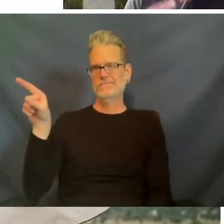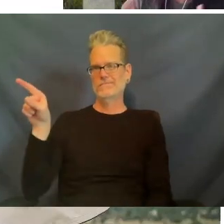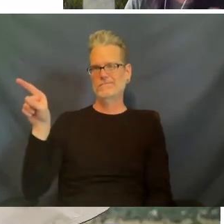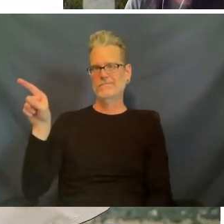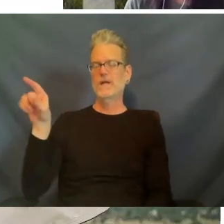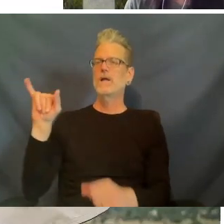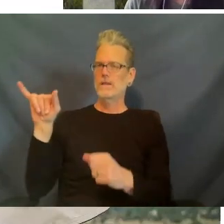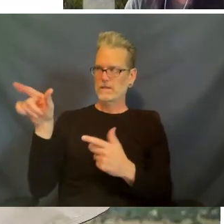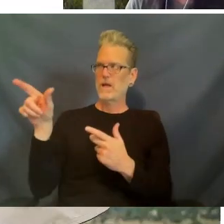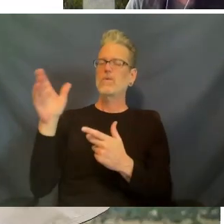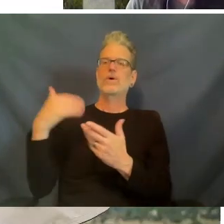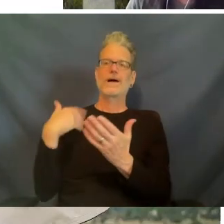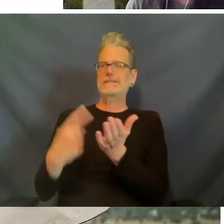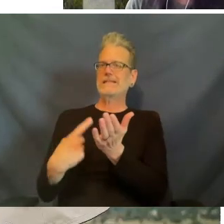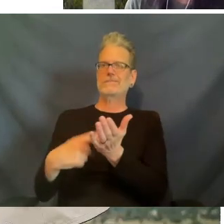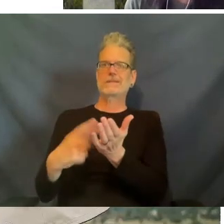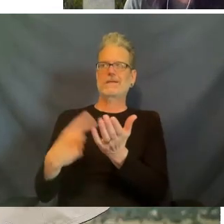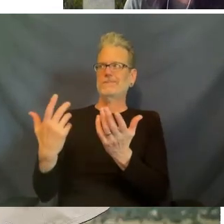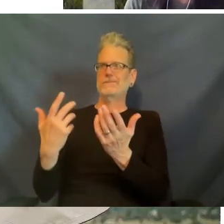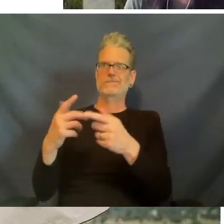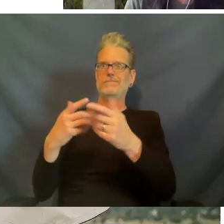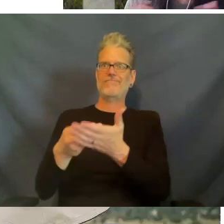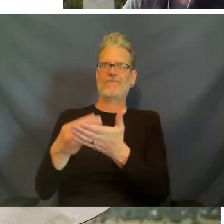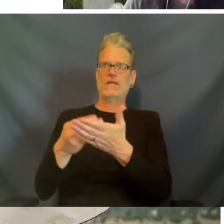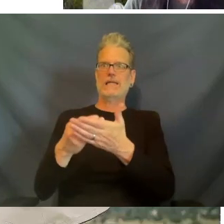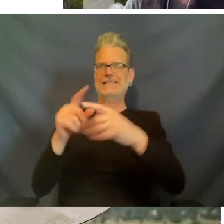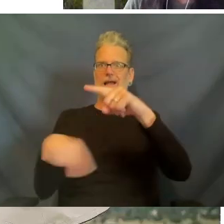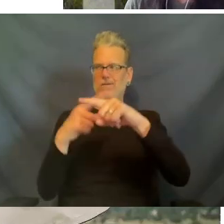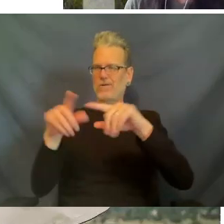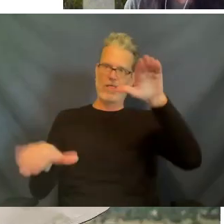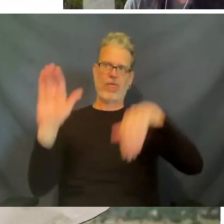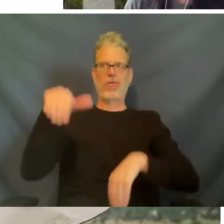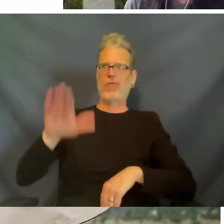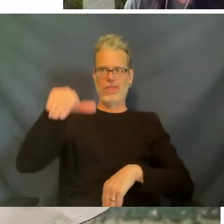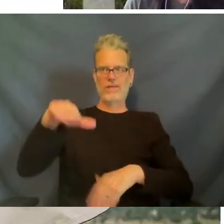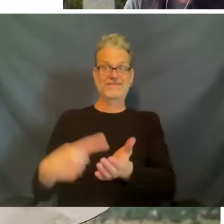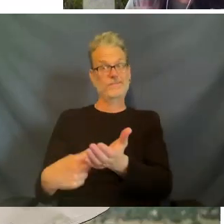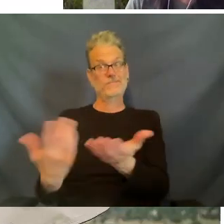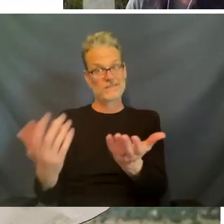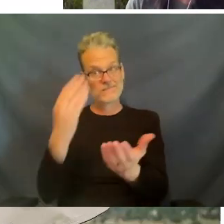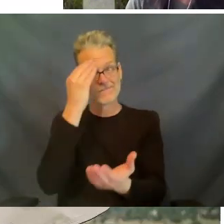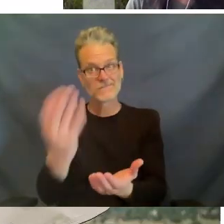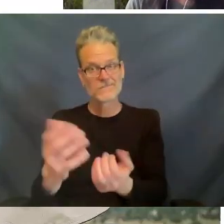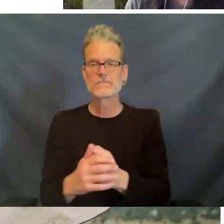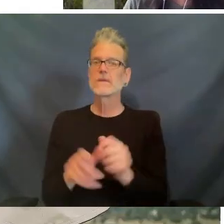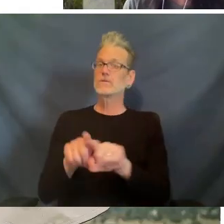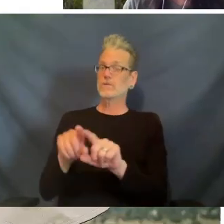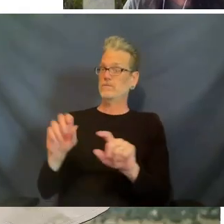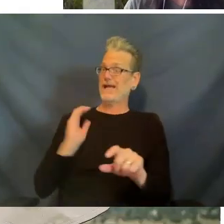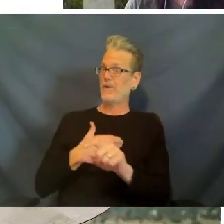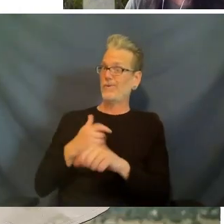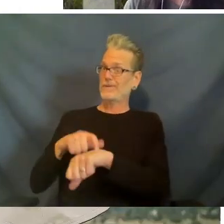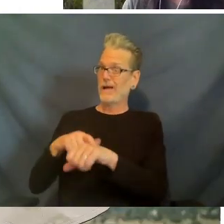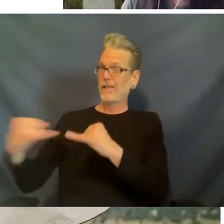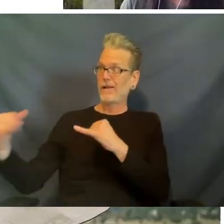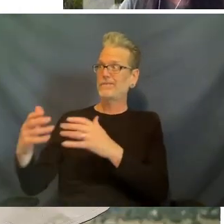these sometimes unpredictable funding cycles. And finally, could you work on our timelines and with our requirements